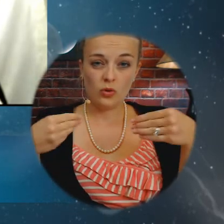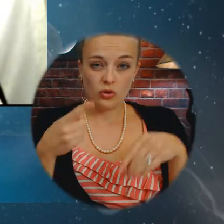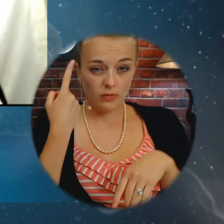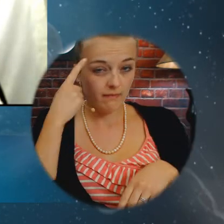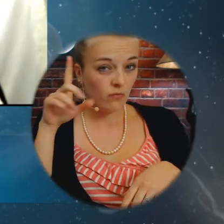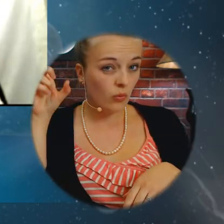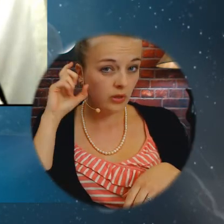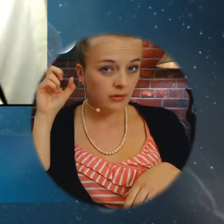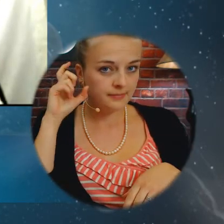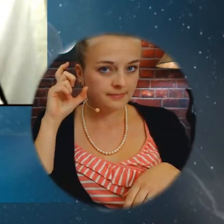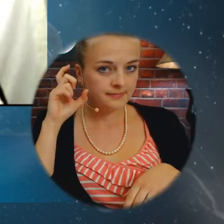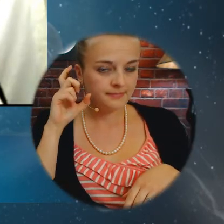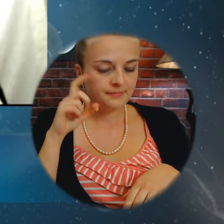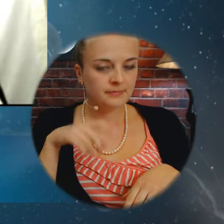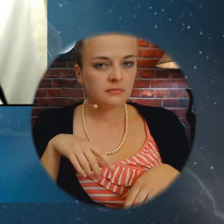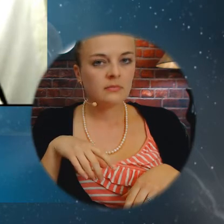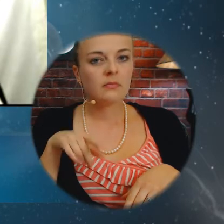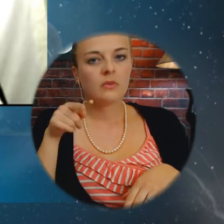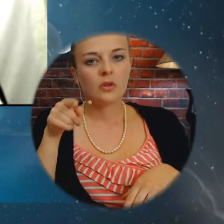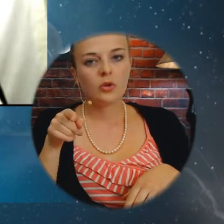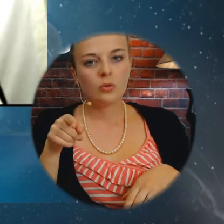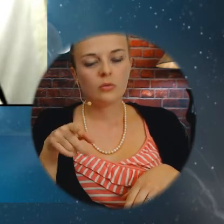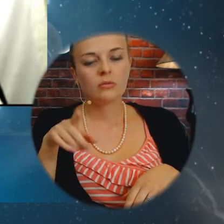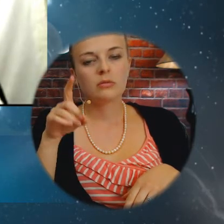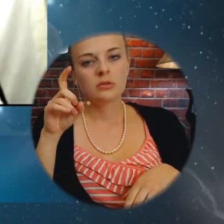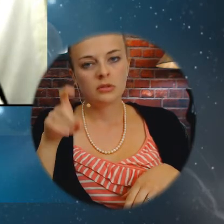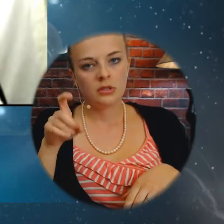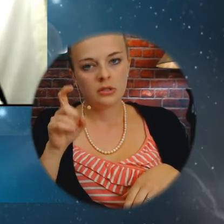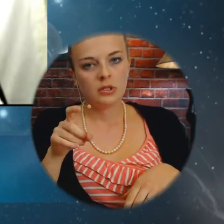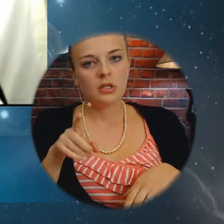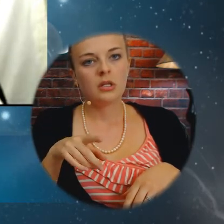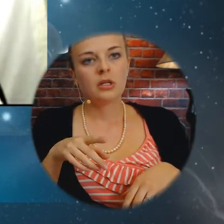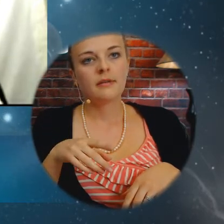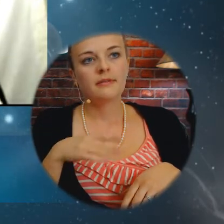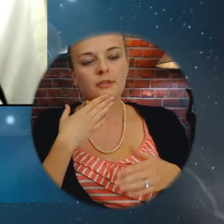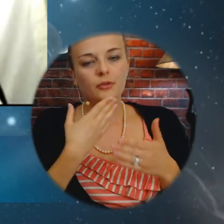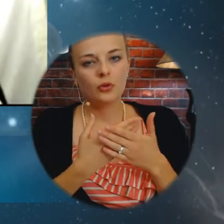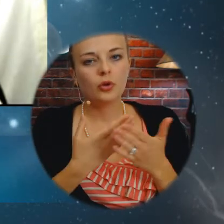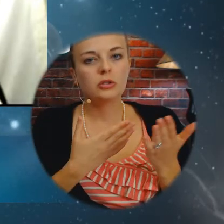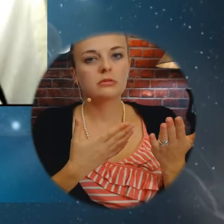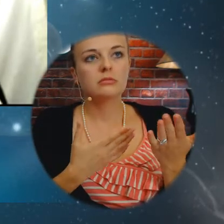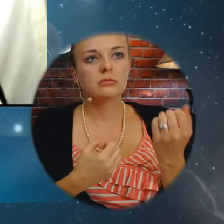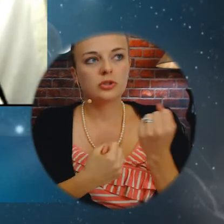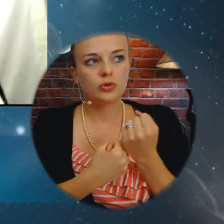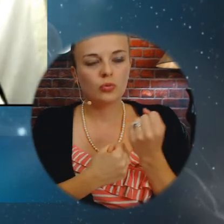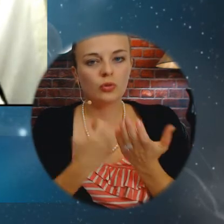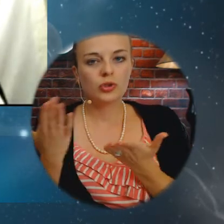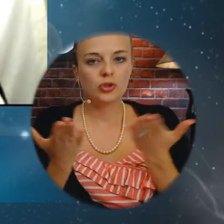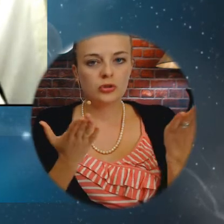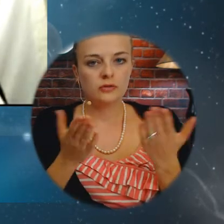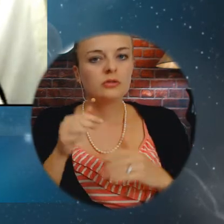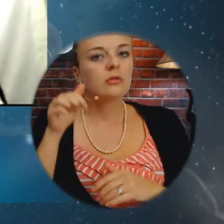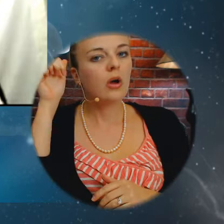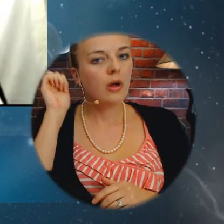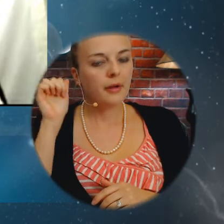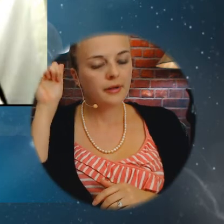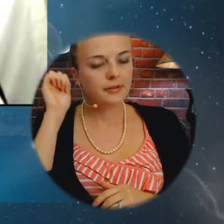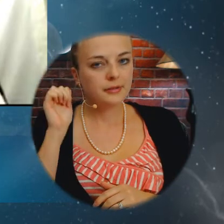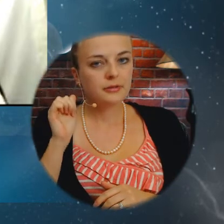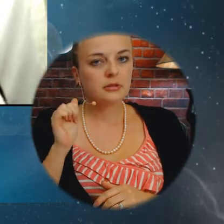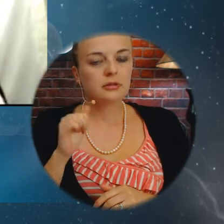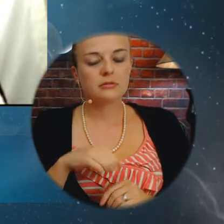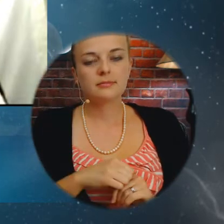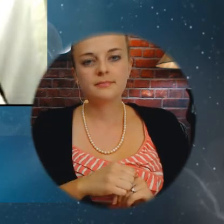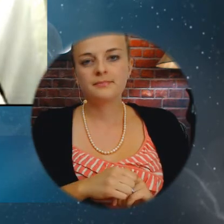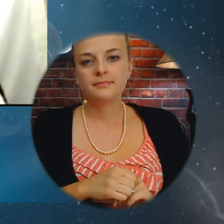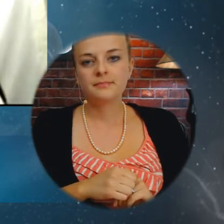you're also investing in the practitioner who's providing the service for you for the life of that hearing instrument and for the life of the next hearing instrument that you